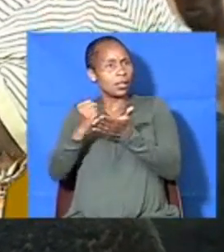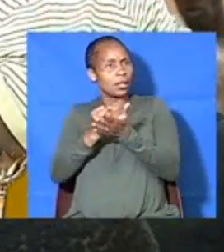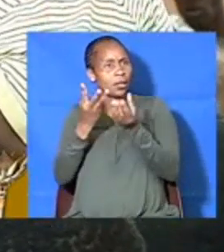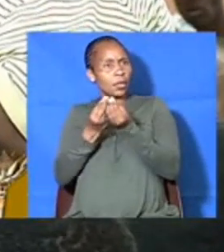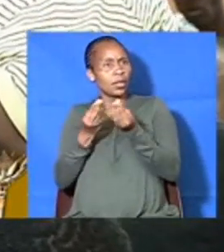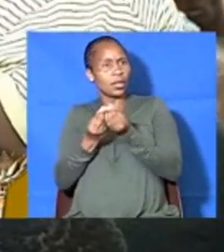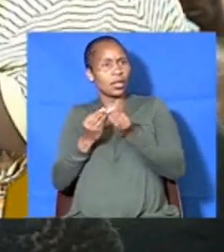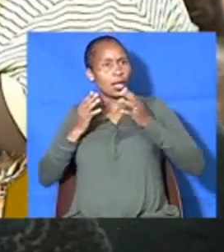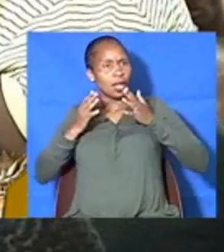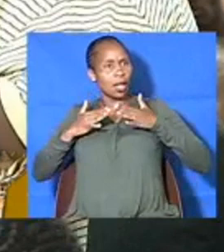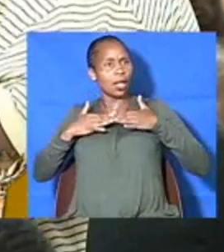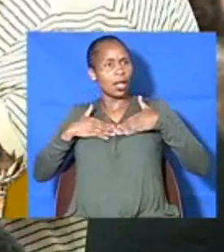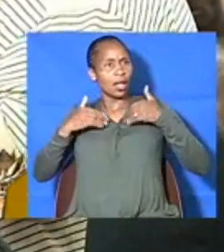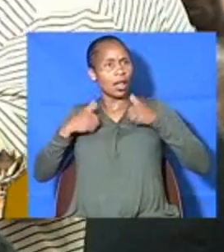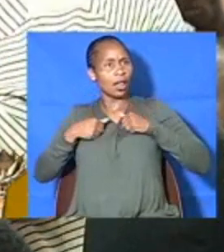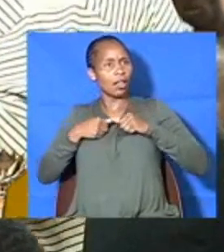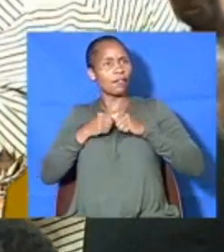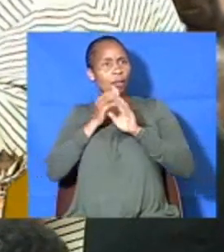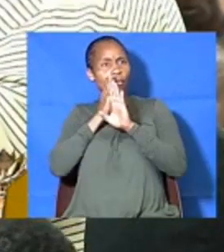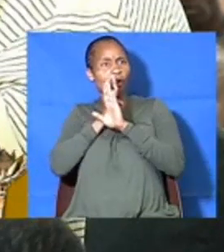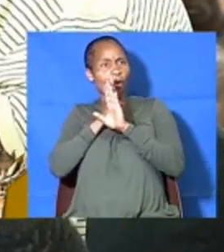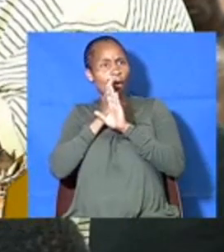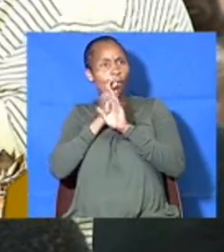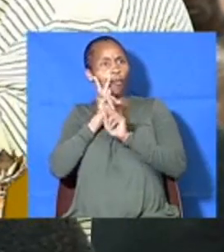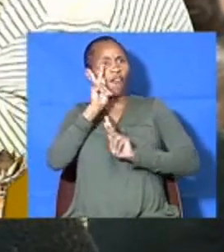Greetings to all our parliamentarians who visited us.